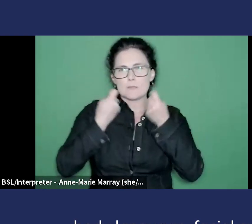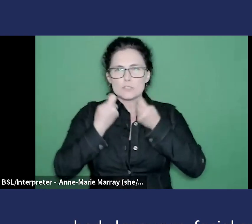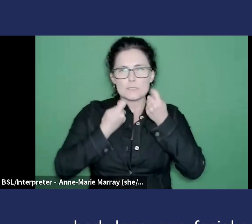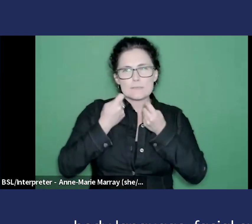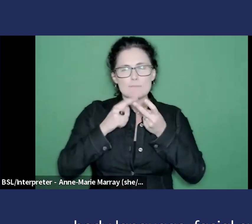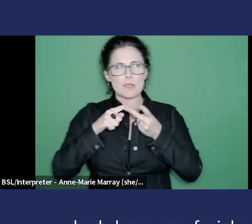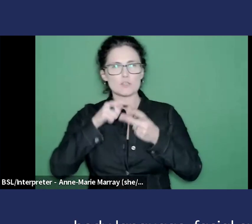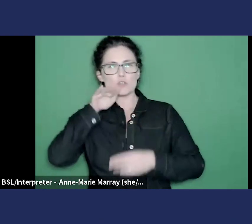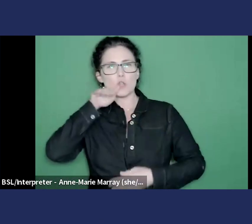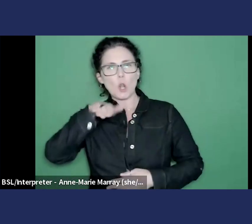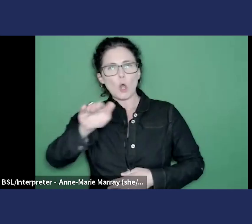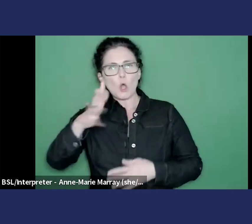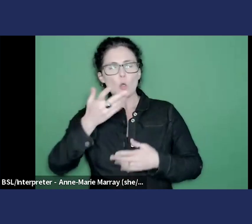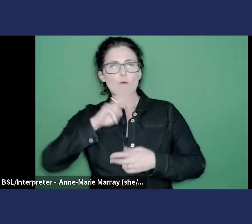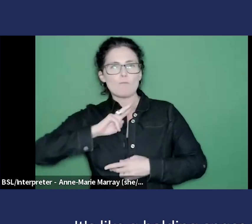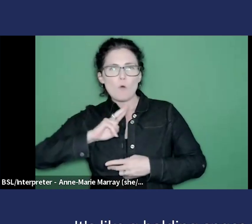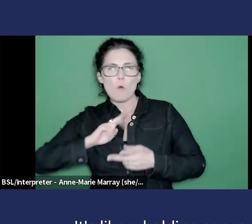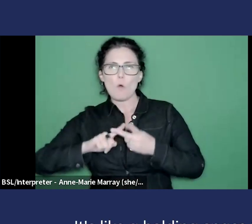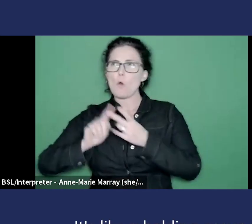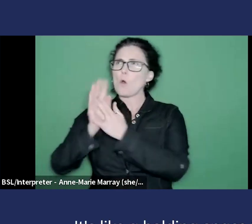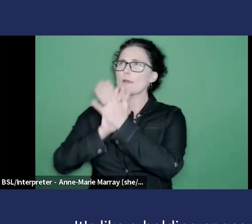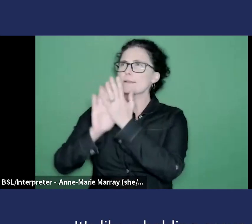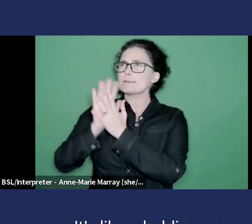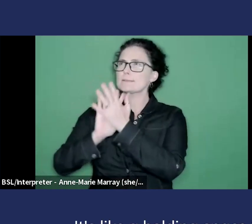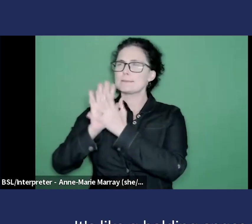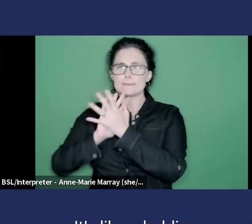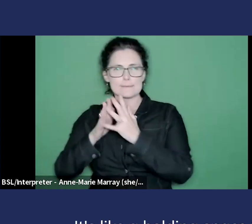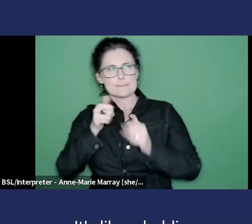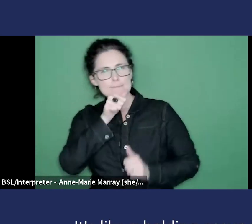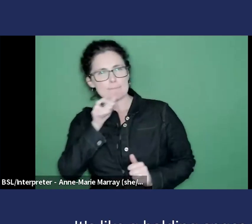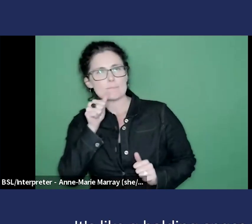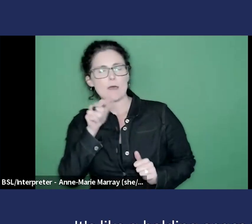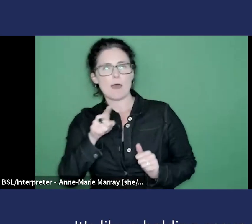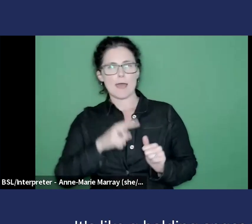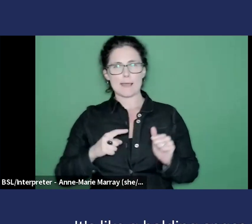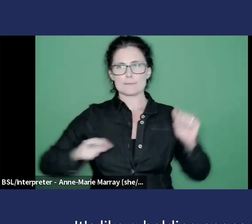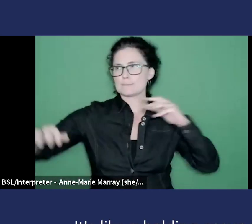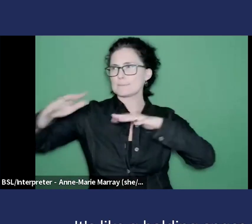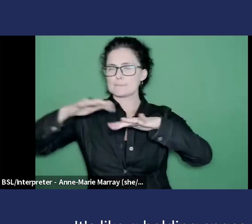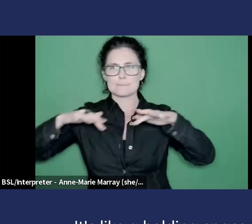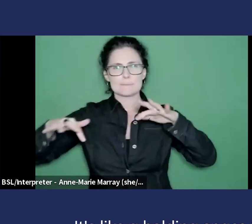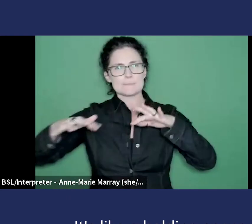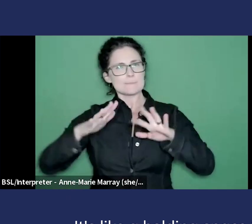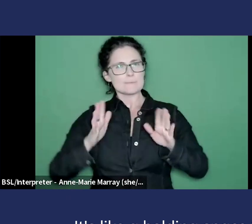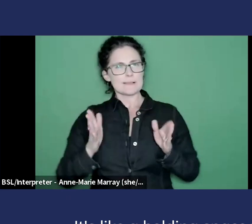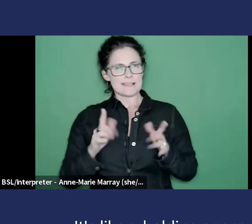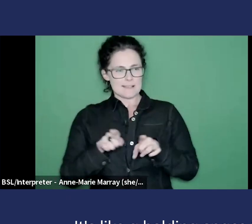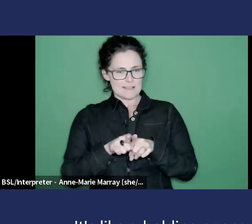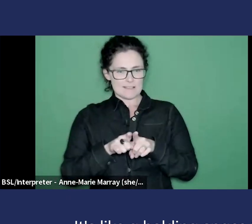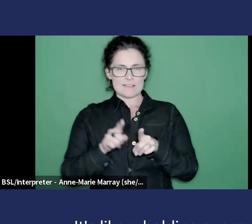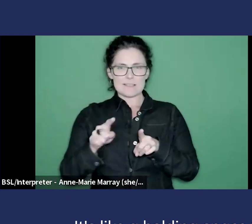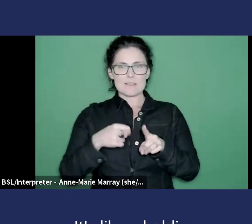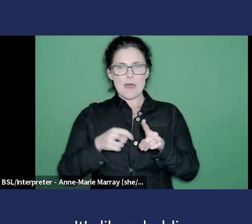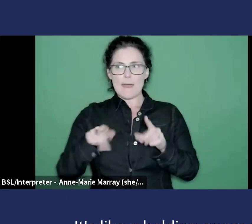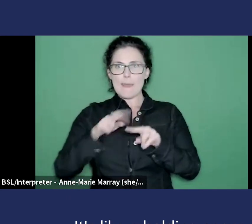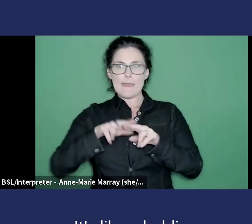of interactions. It's like a holding space to deal with within the